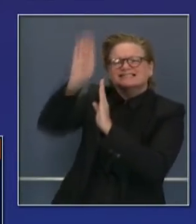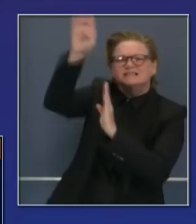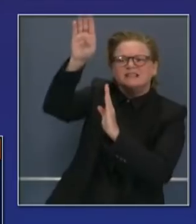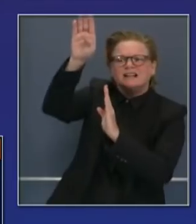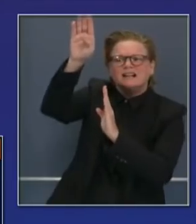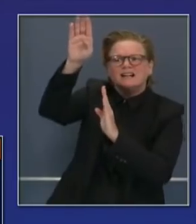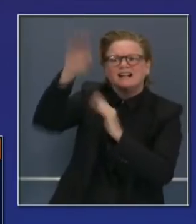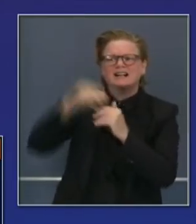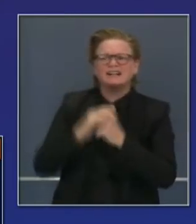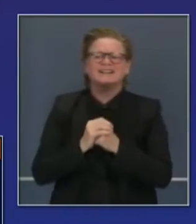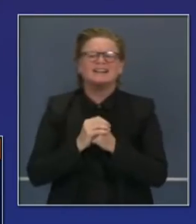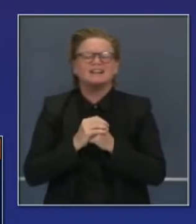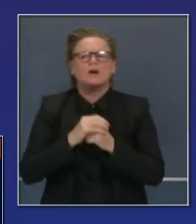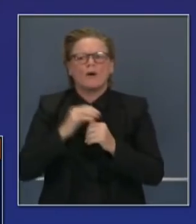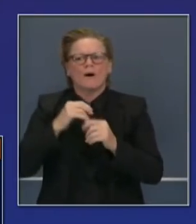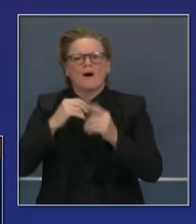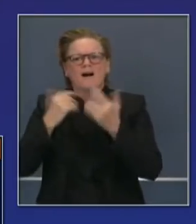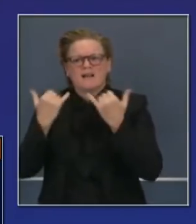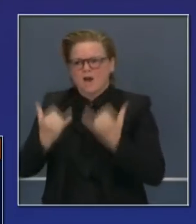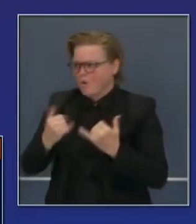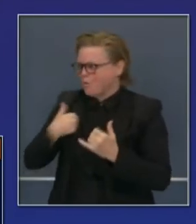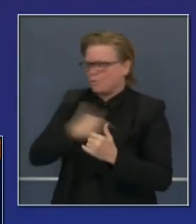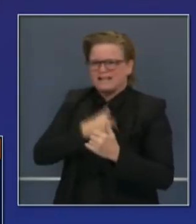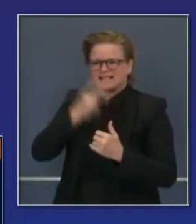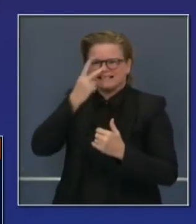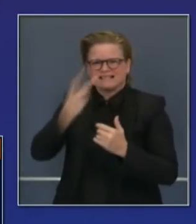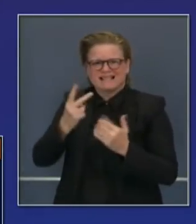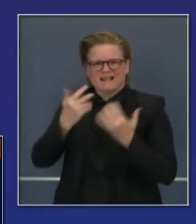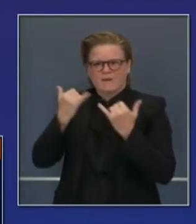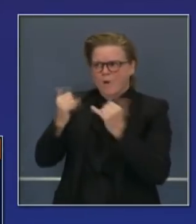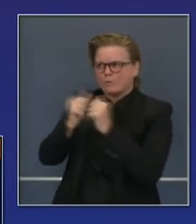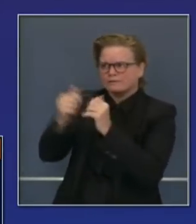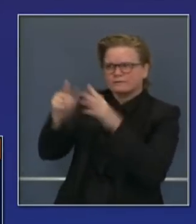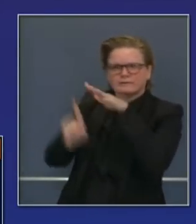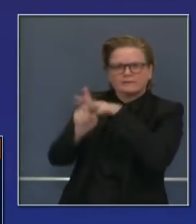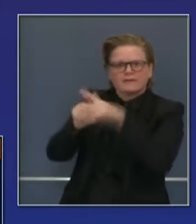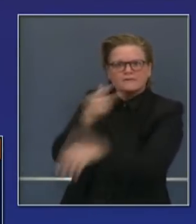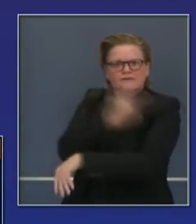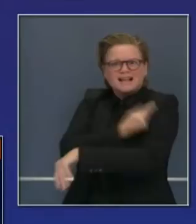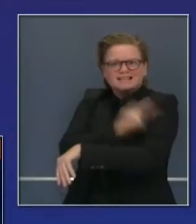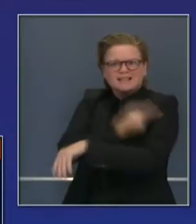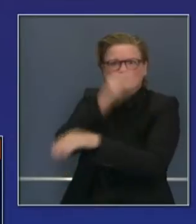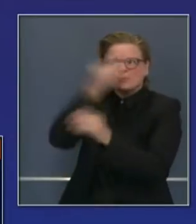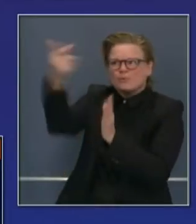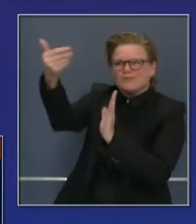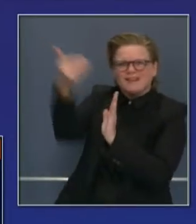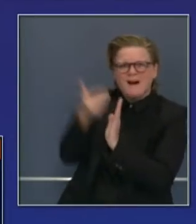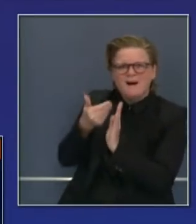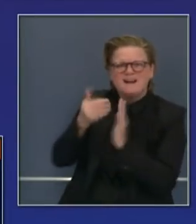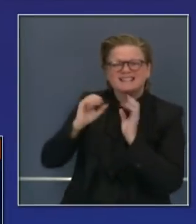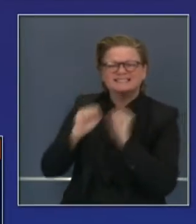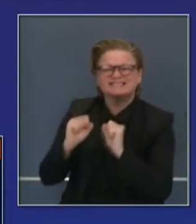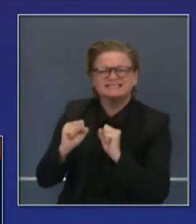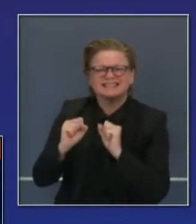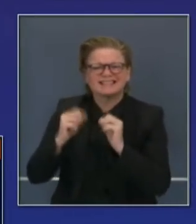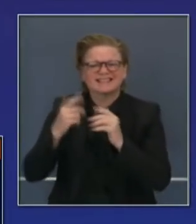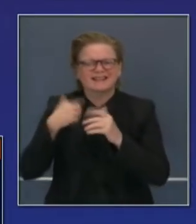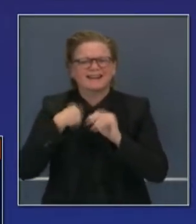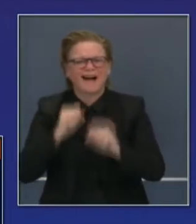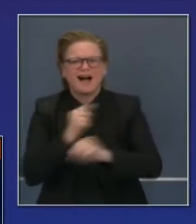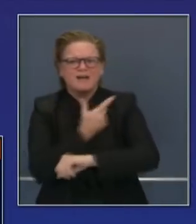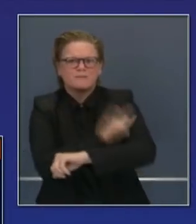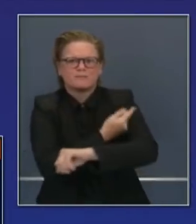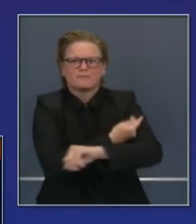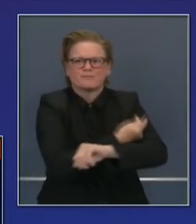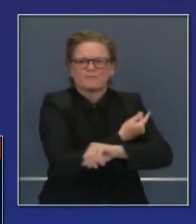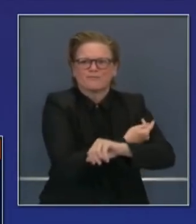seeing real progress with the vaccine, real distribution, real accessibility, real availability. We do not anticipate having to